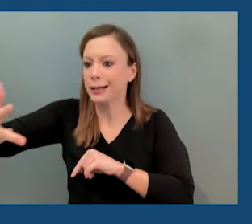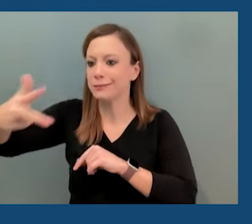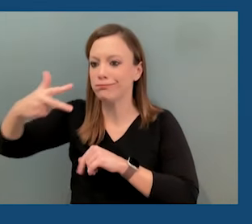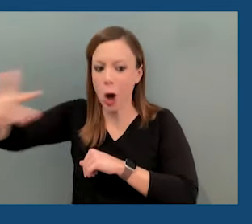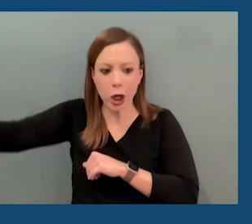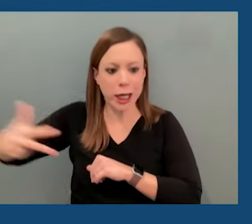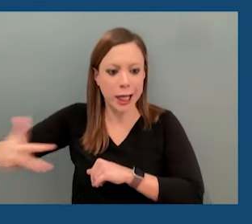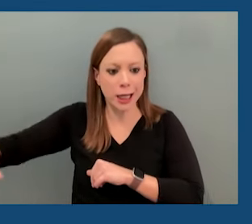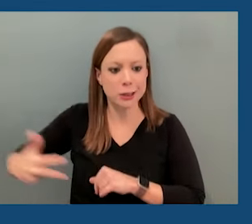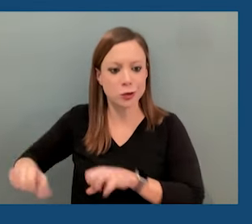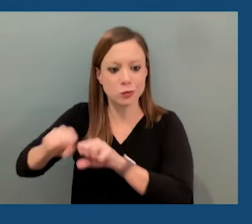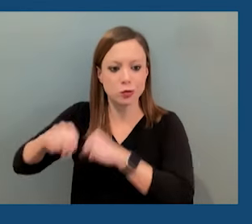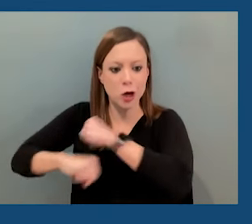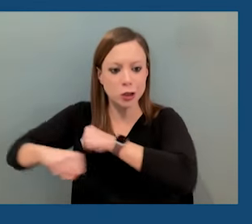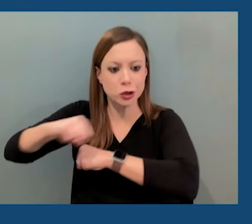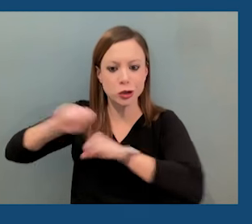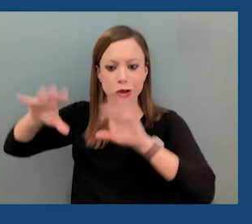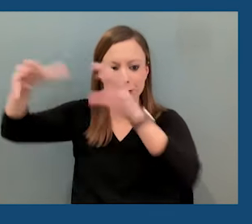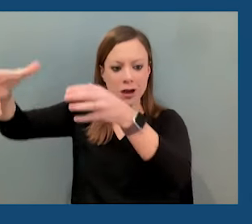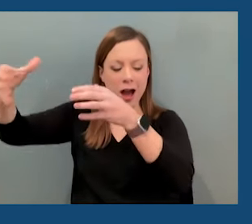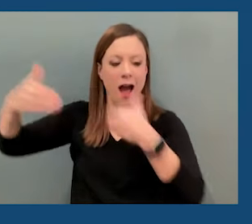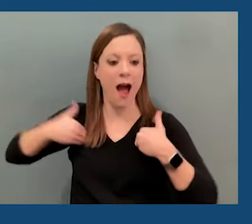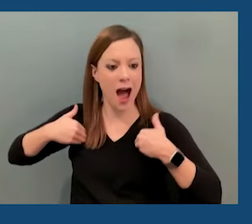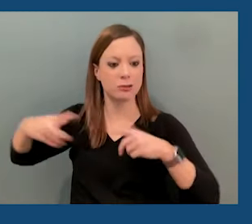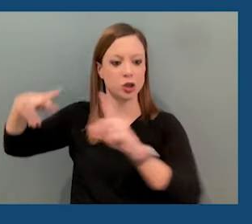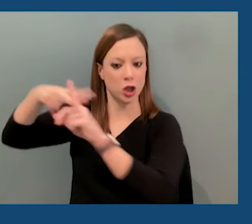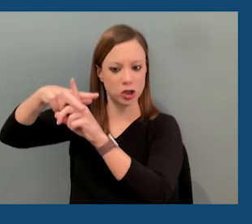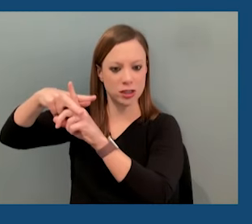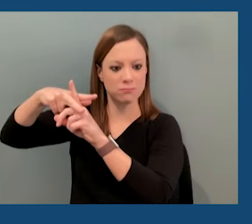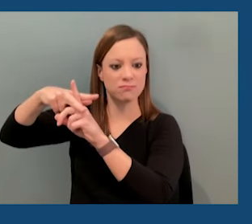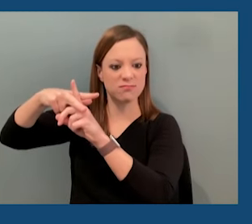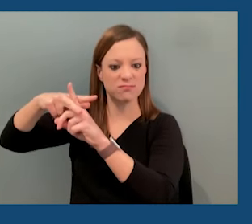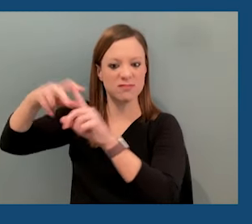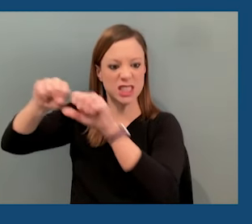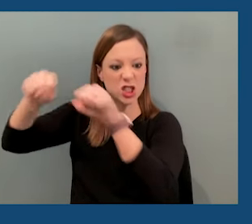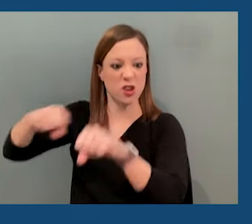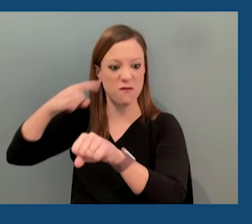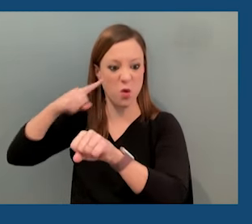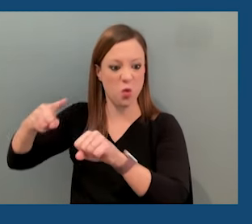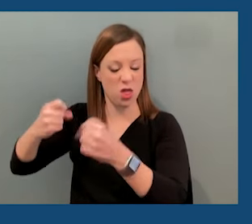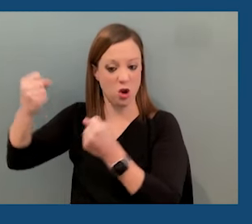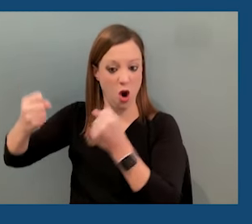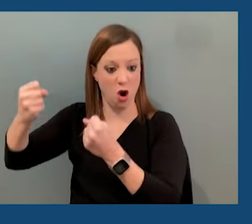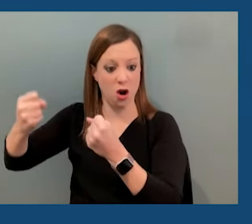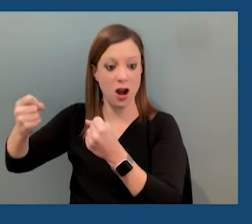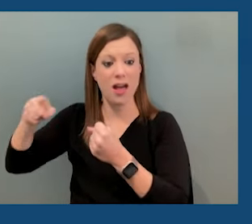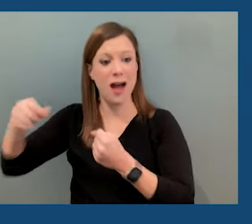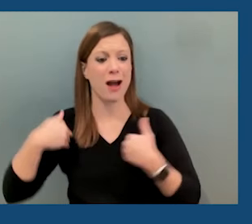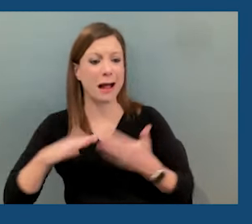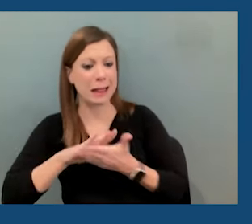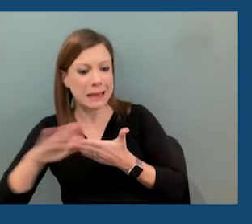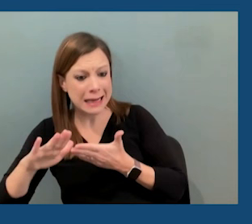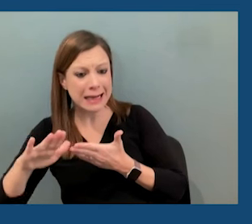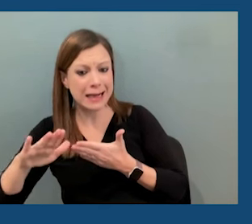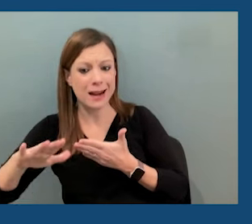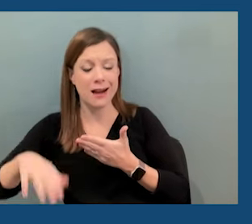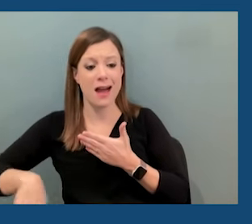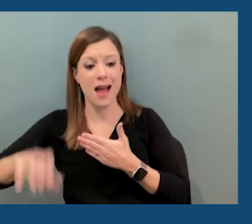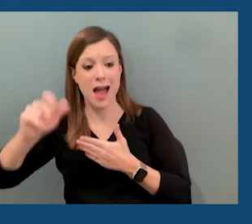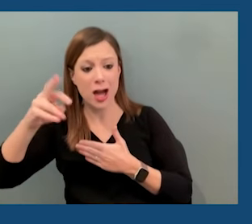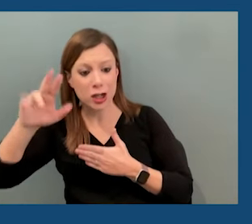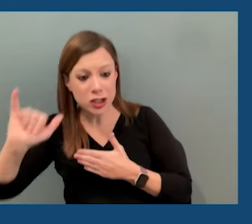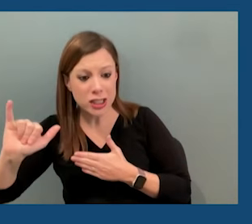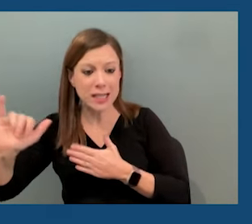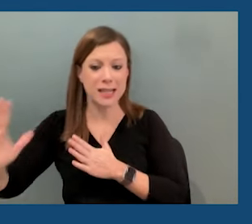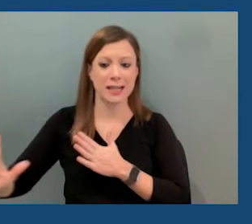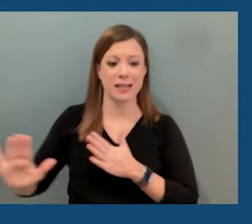the first clean energy communities, and one of our we talked about clean energy and smart energies, affordable housing buildings